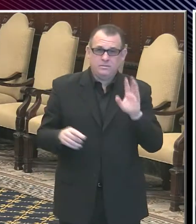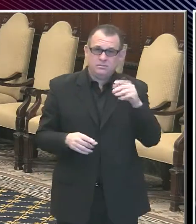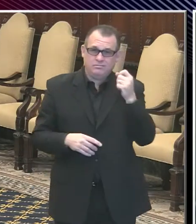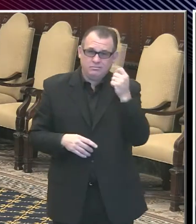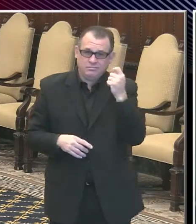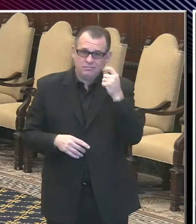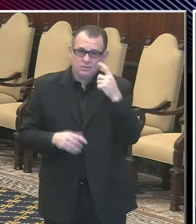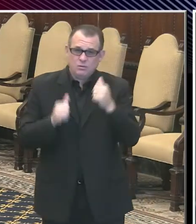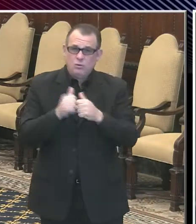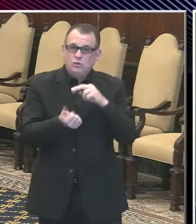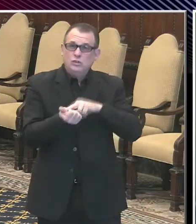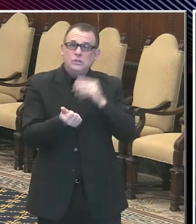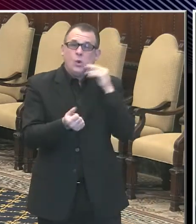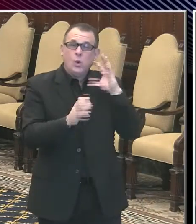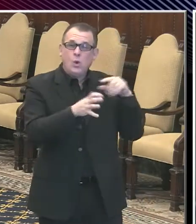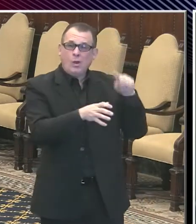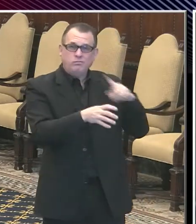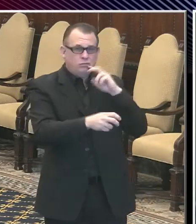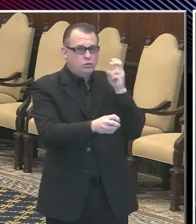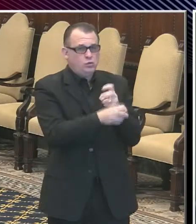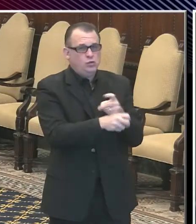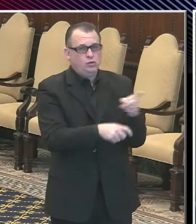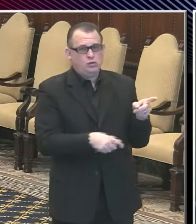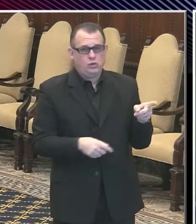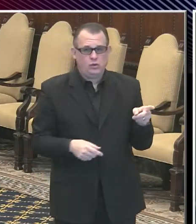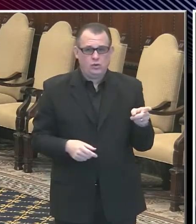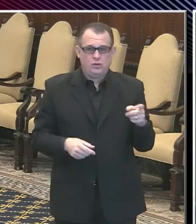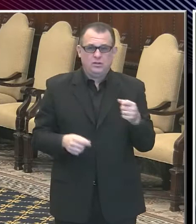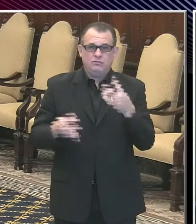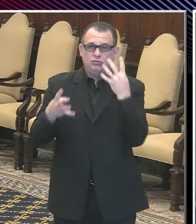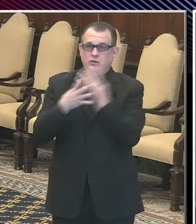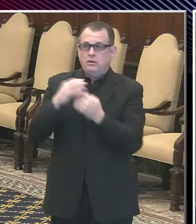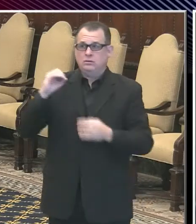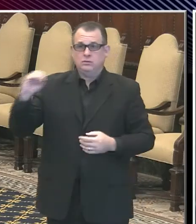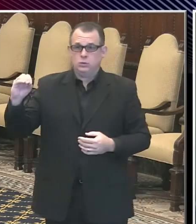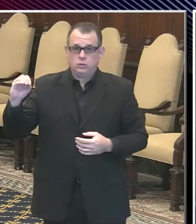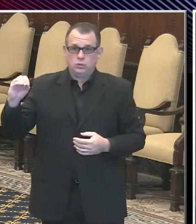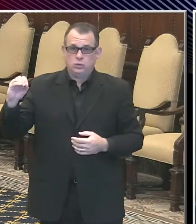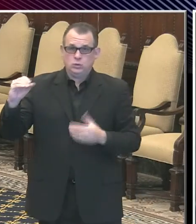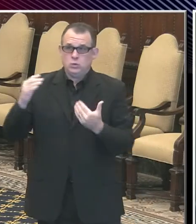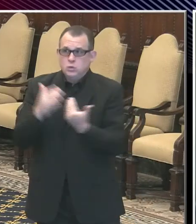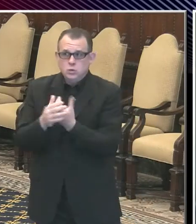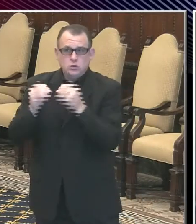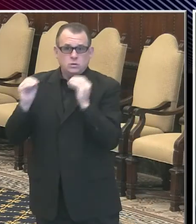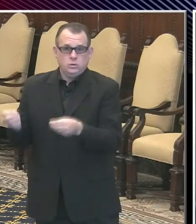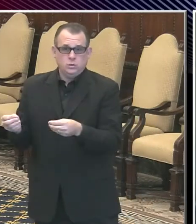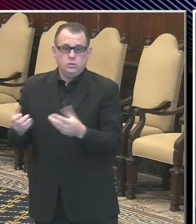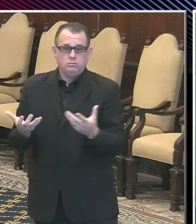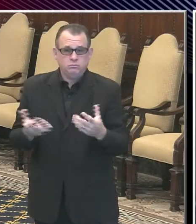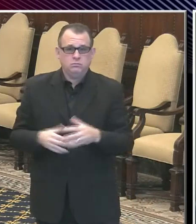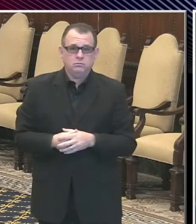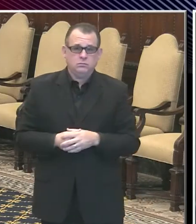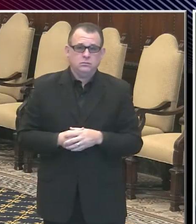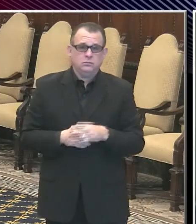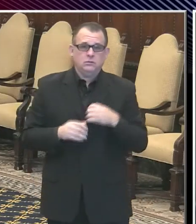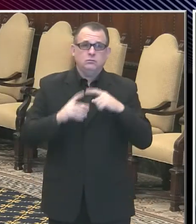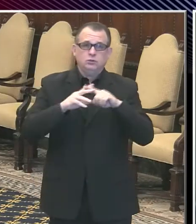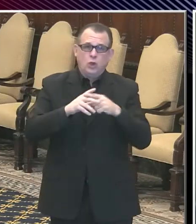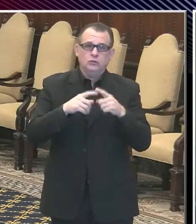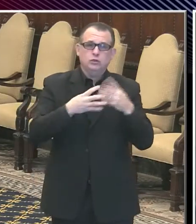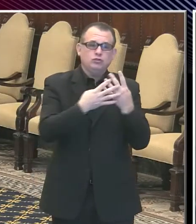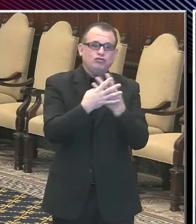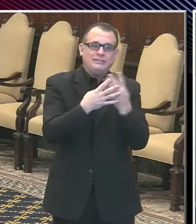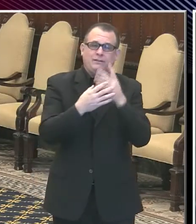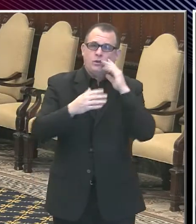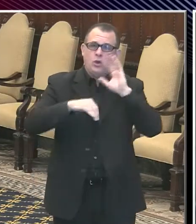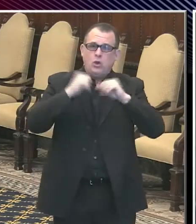decline. And we've had 0 cases in the jail since this time yesterday. I just want to remind people that we will be starting screening of all the inmates in the